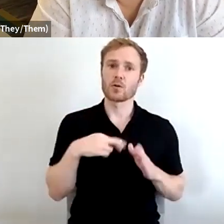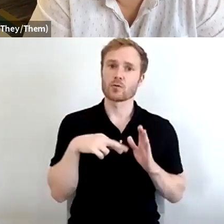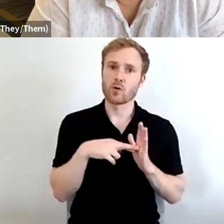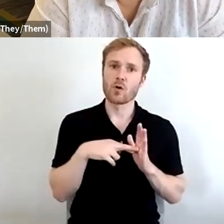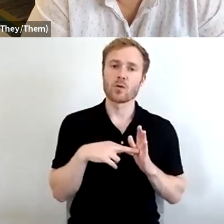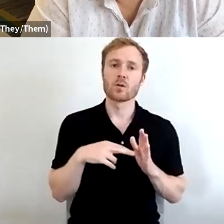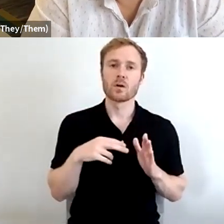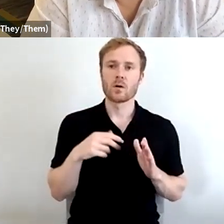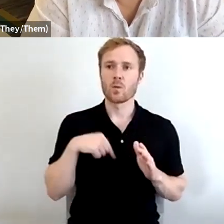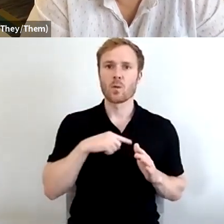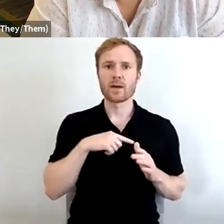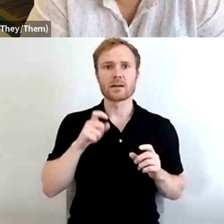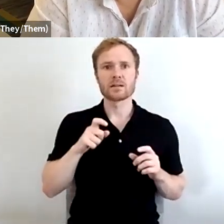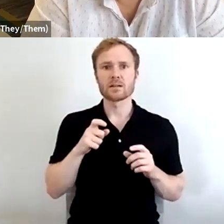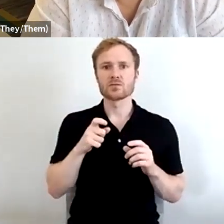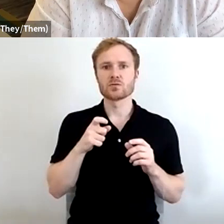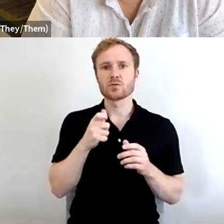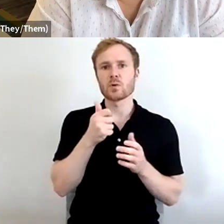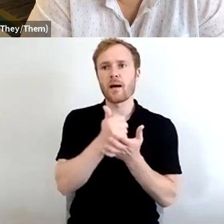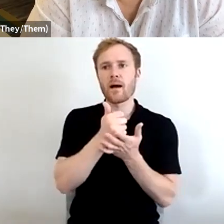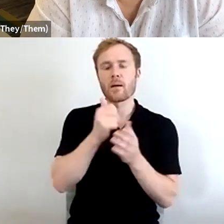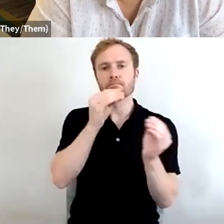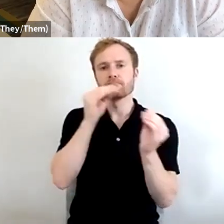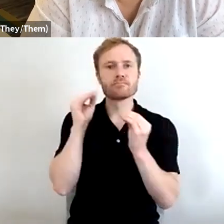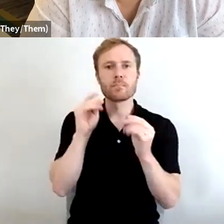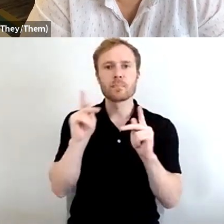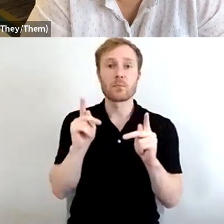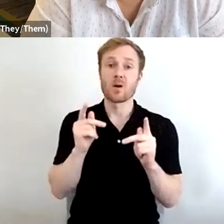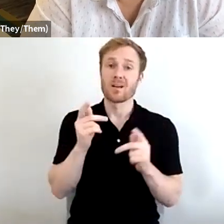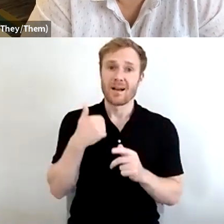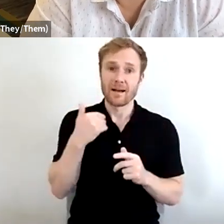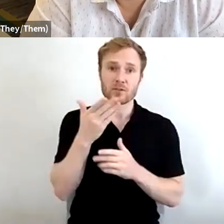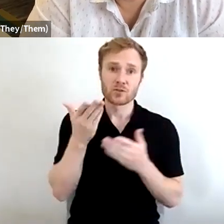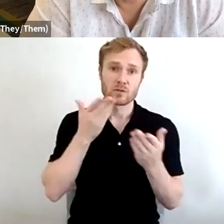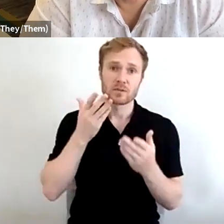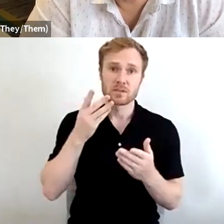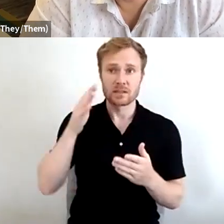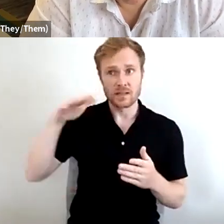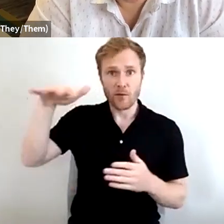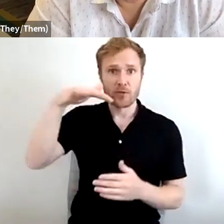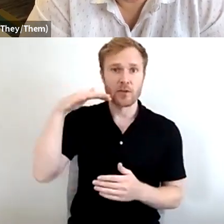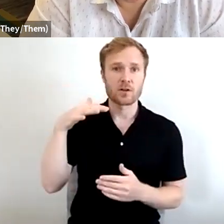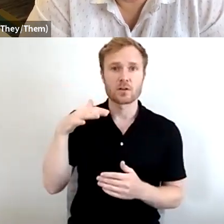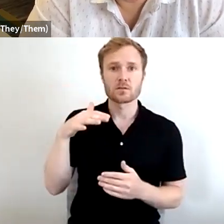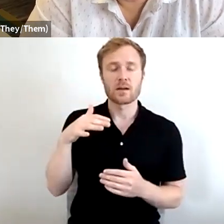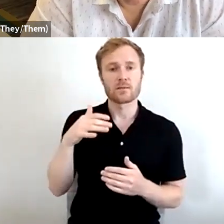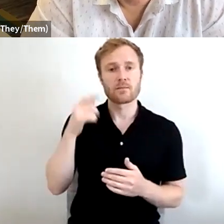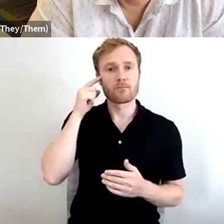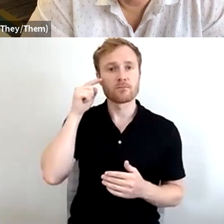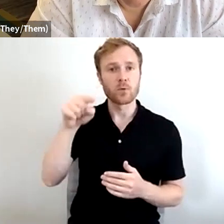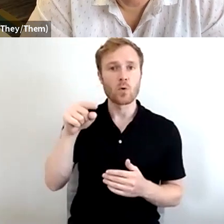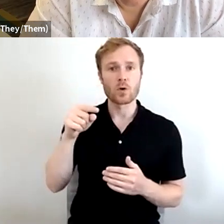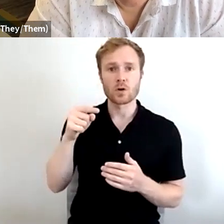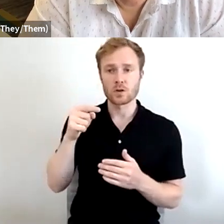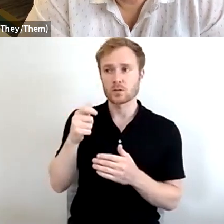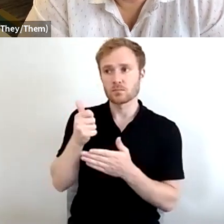help them get the information and support that they need. And there are services out there, there are supports out there that are meant to lift up